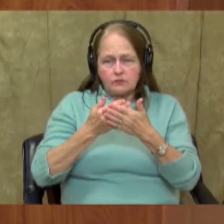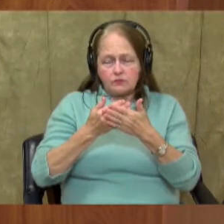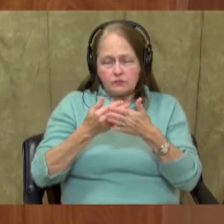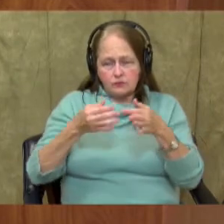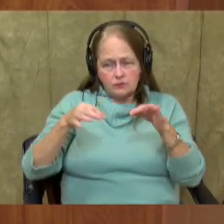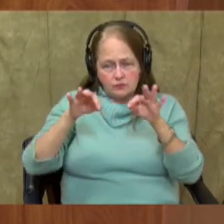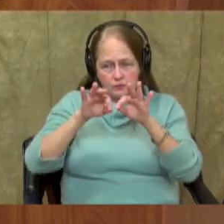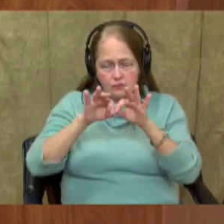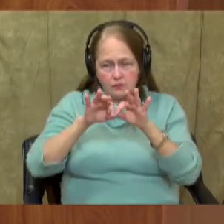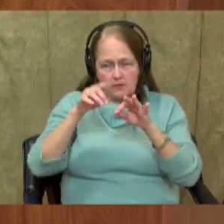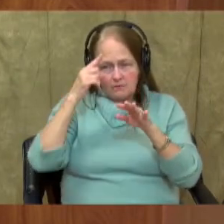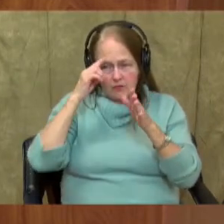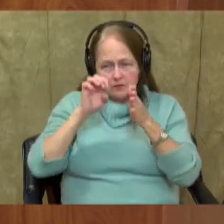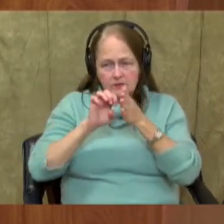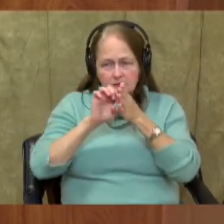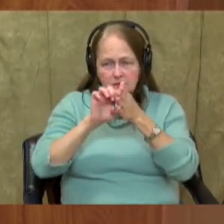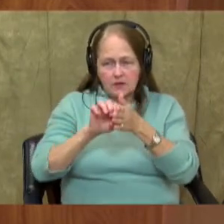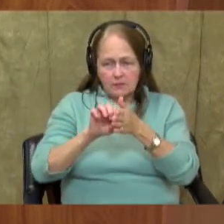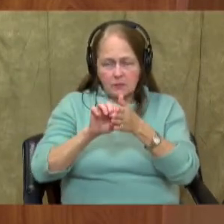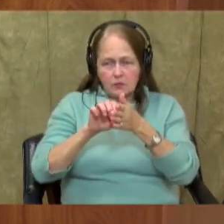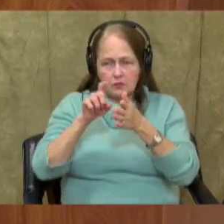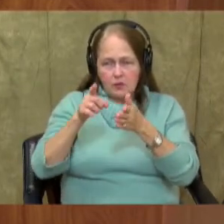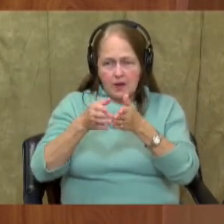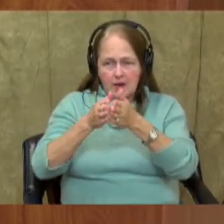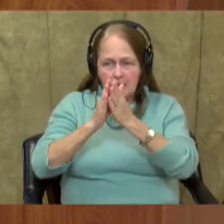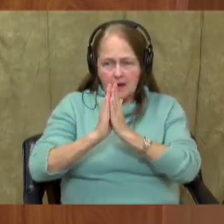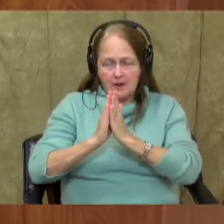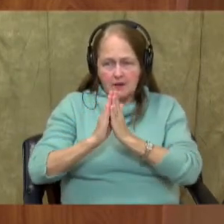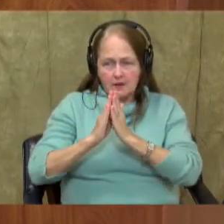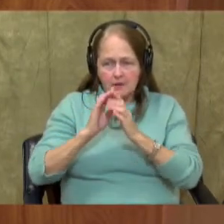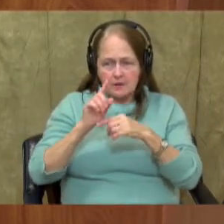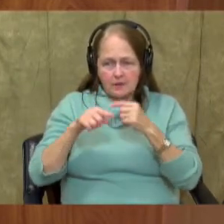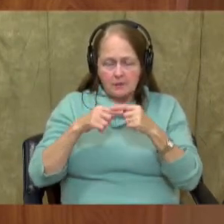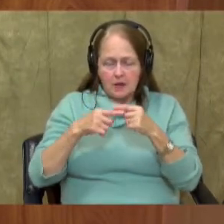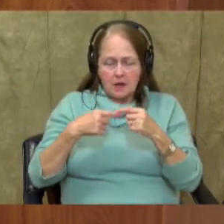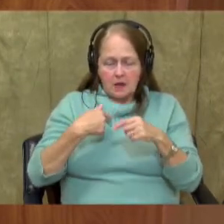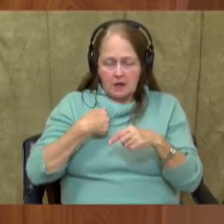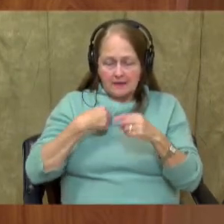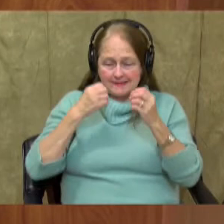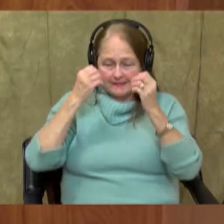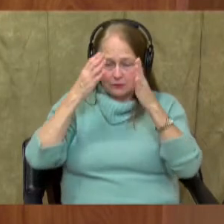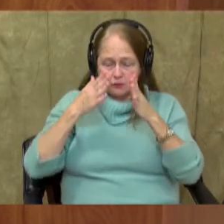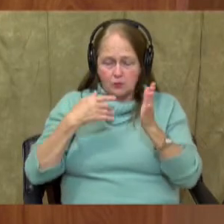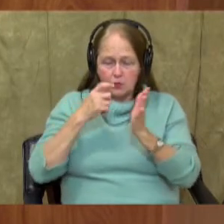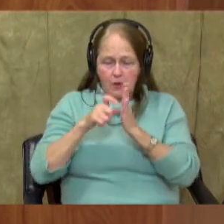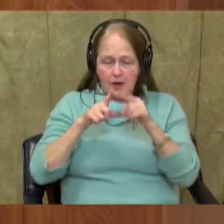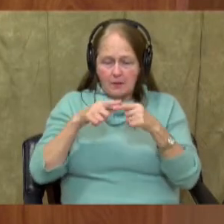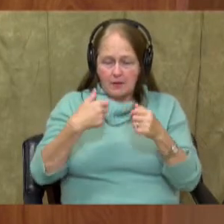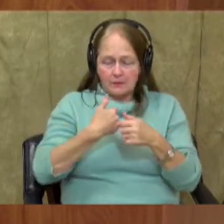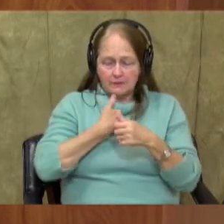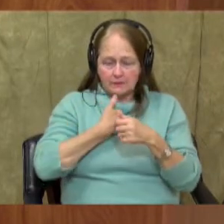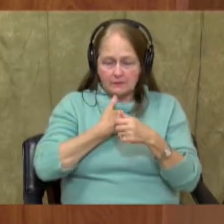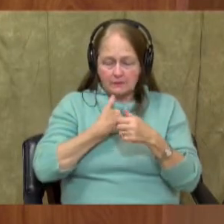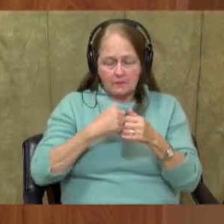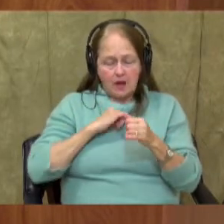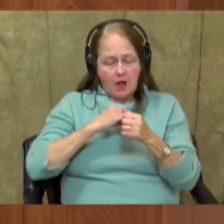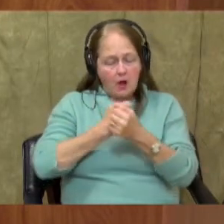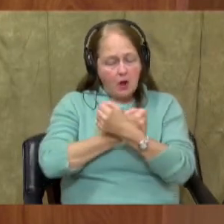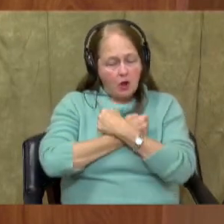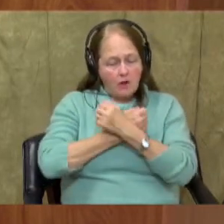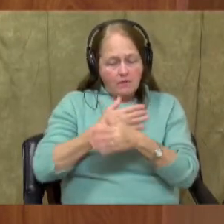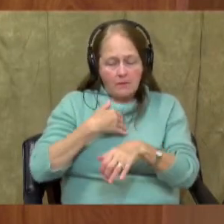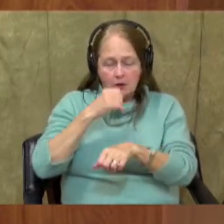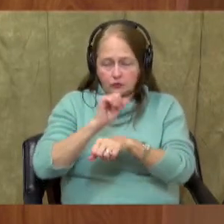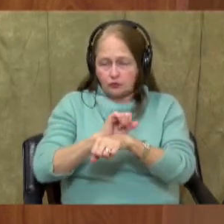emphasized. For example, if you asked me to write about my profession as a teacher, I could do that. I love my job.